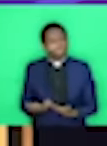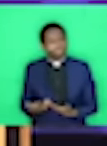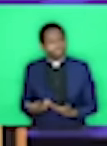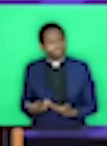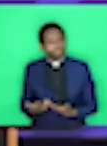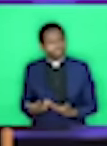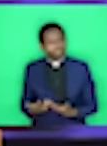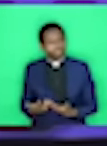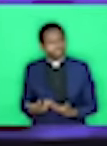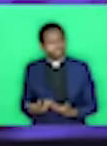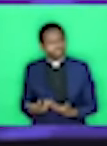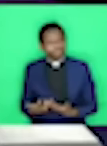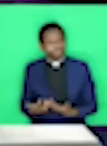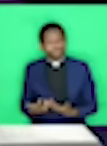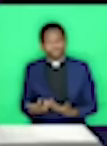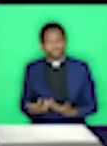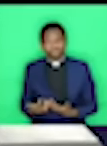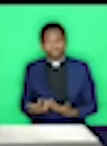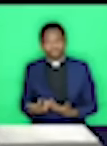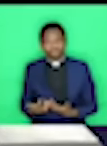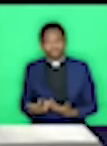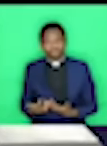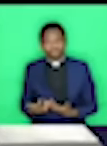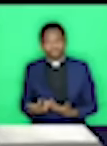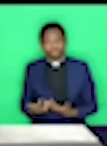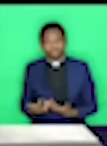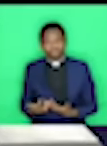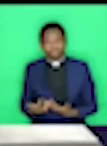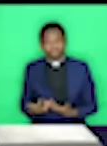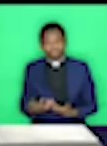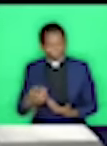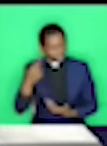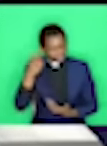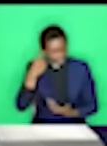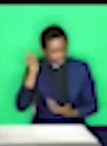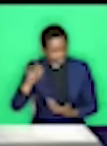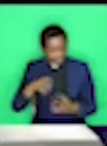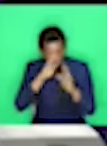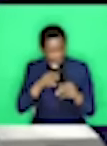They thought that we should respect all.